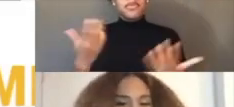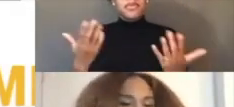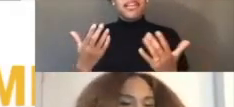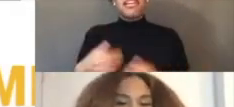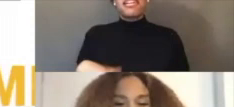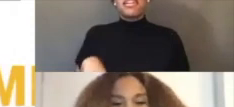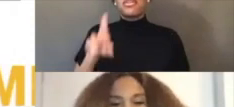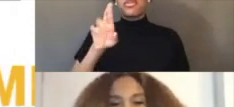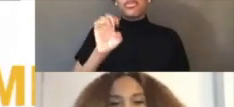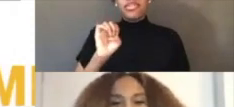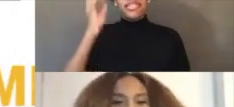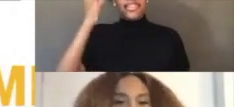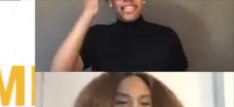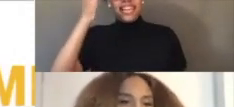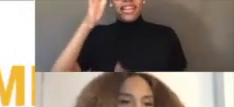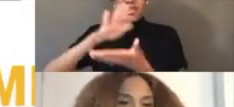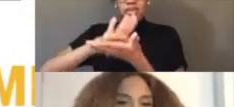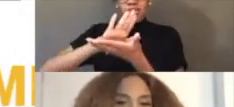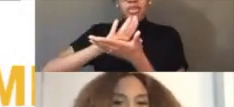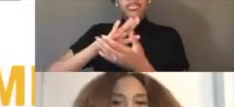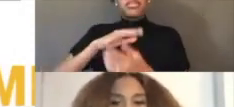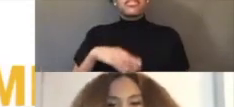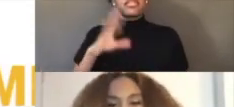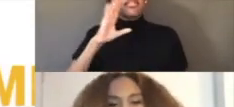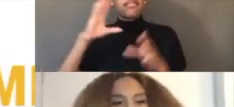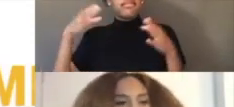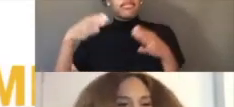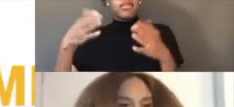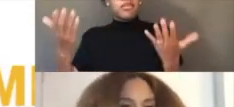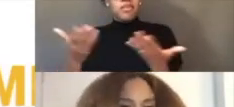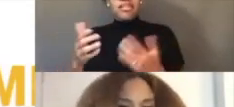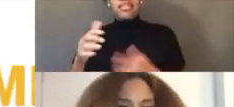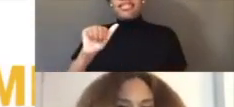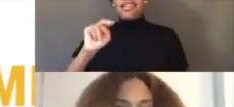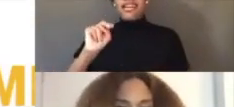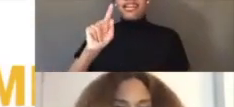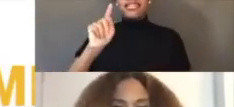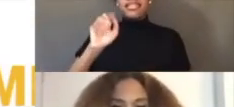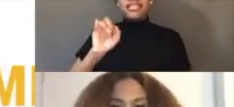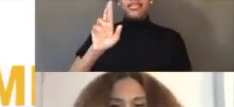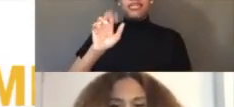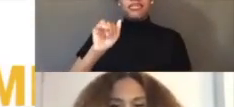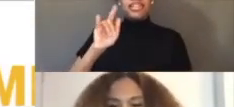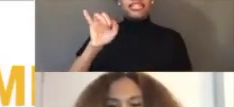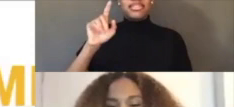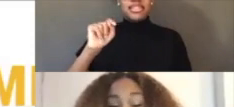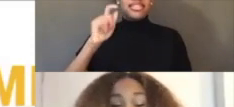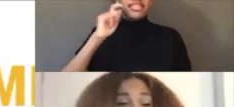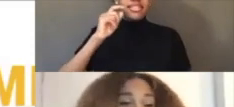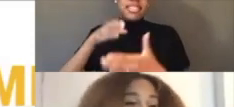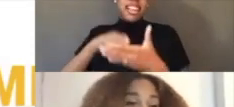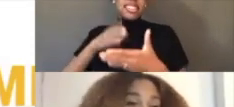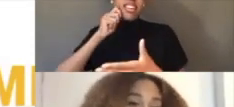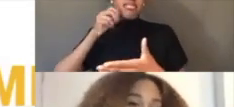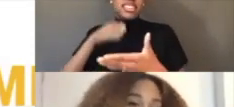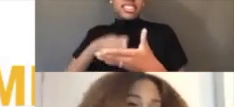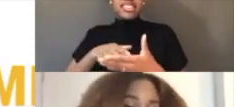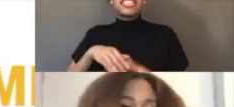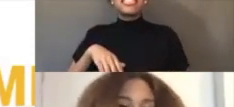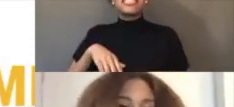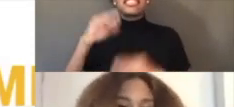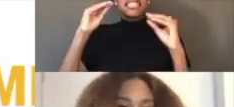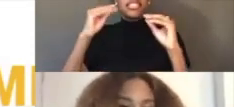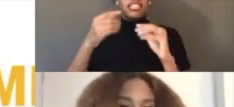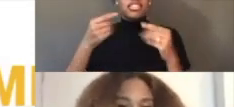on anti-racist teaching during the pandemic, lessons from the new teacher book. Teaching is a lifelong